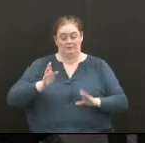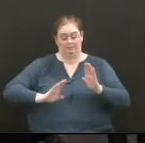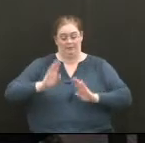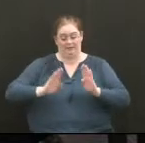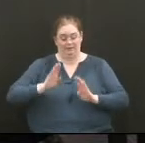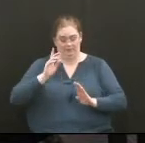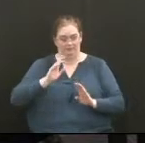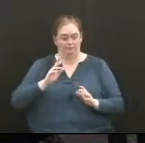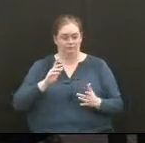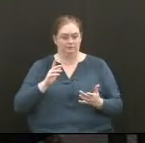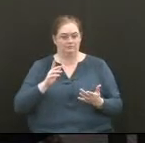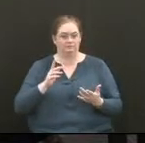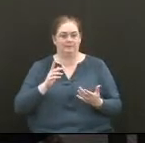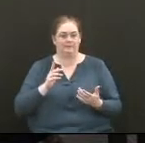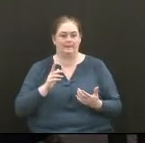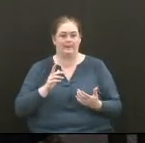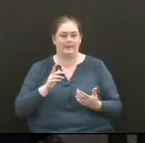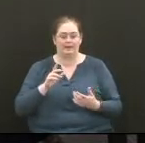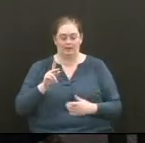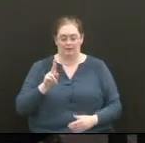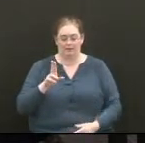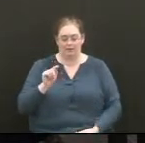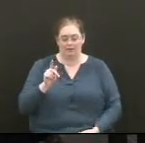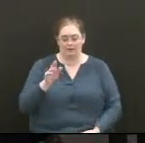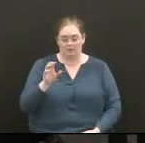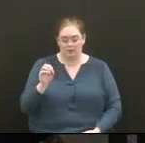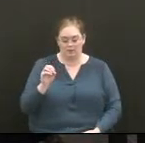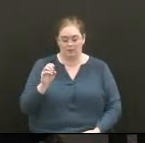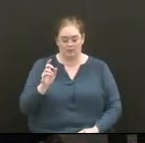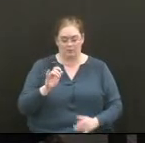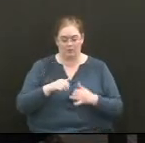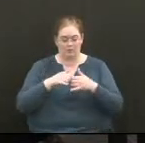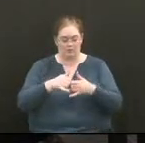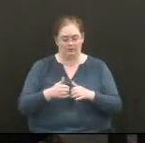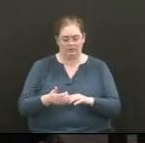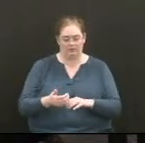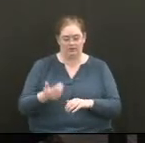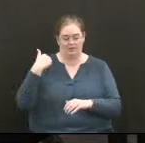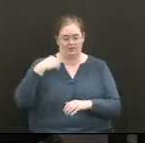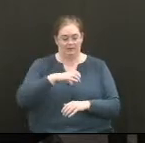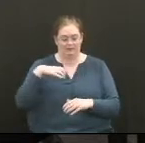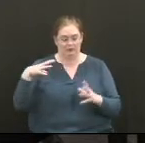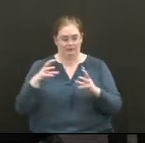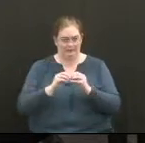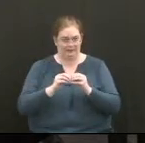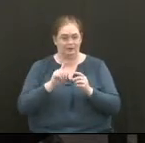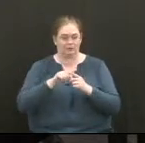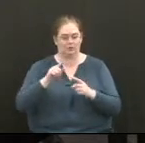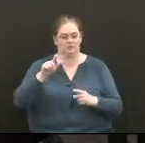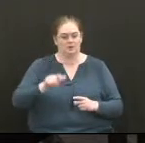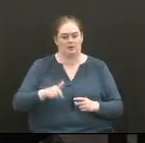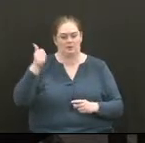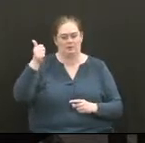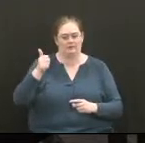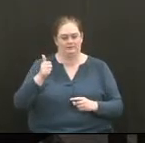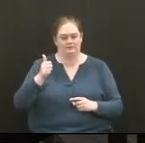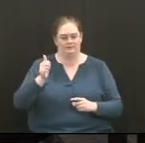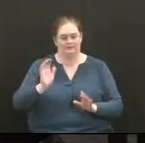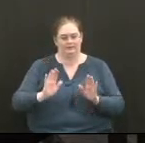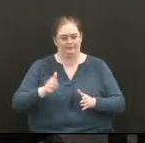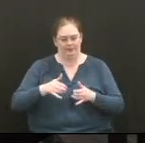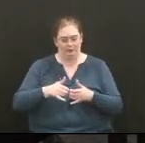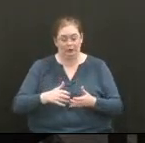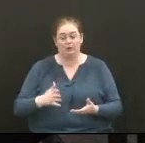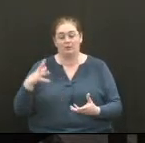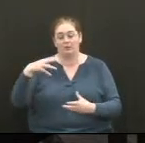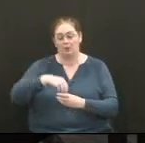general election. Cutco, we awarded at the last commissioner's meeting, was the lowest bidder. Part